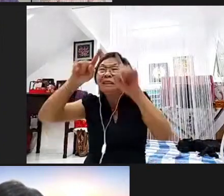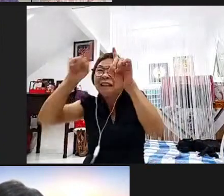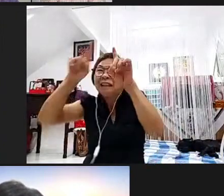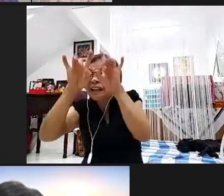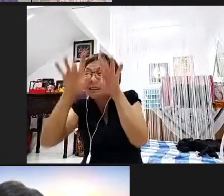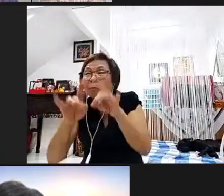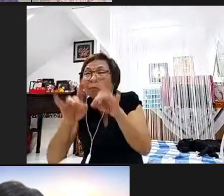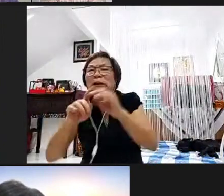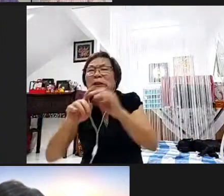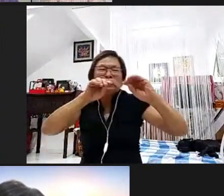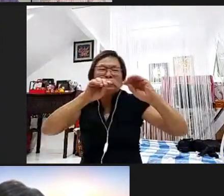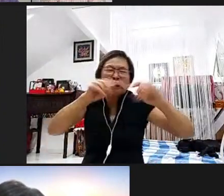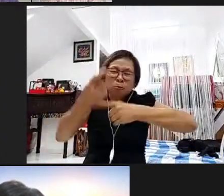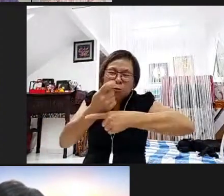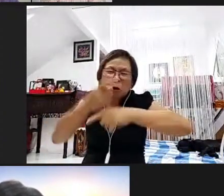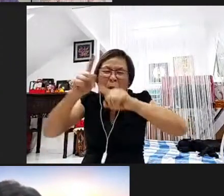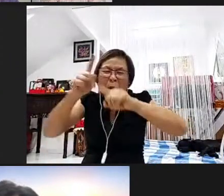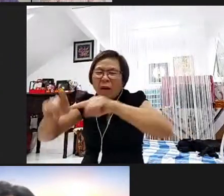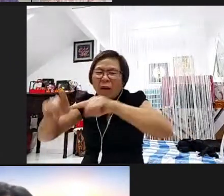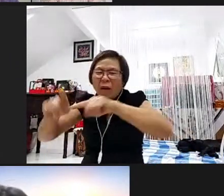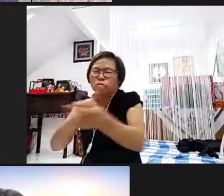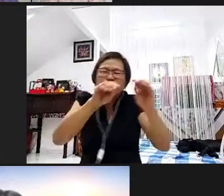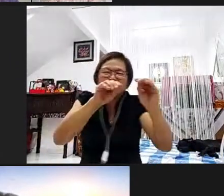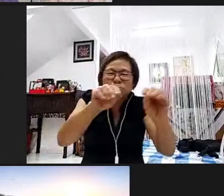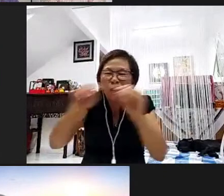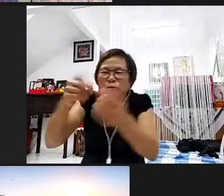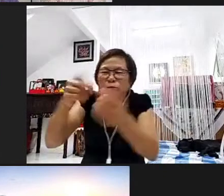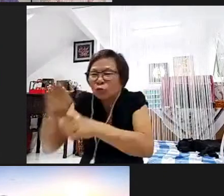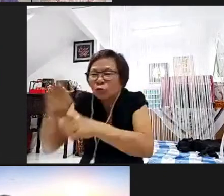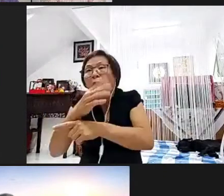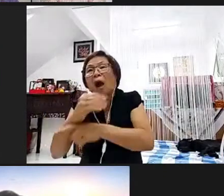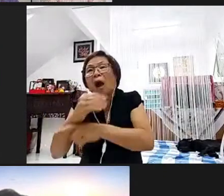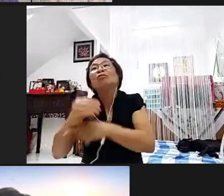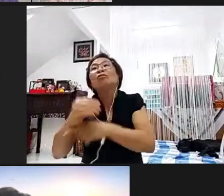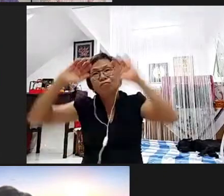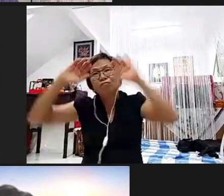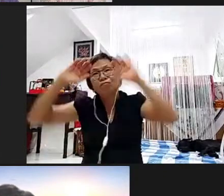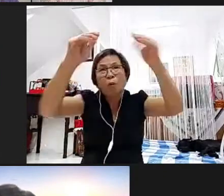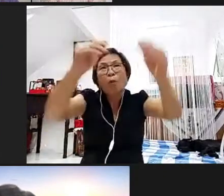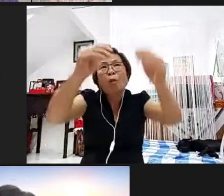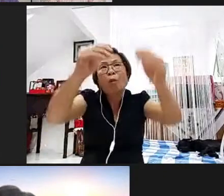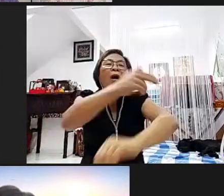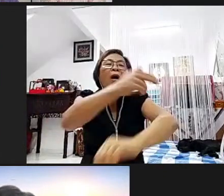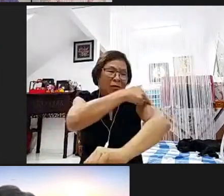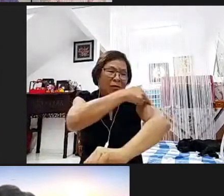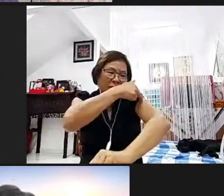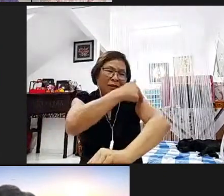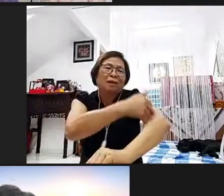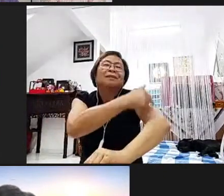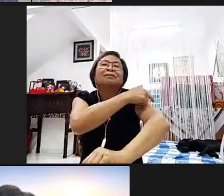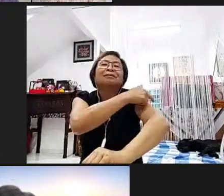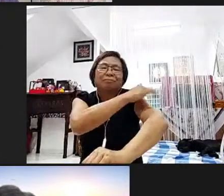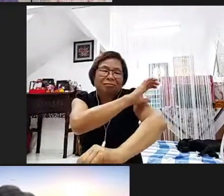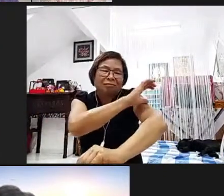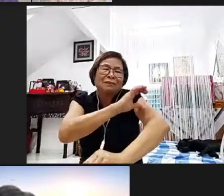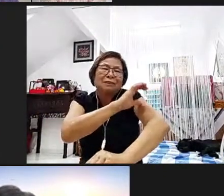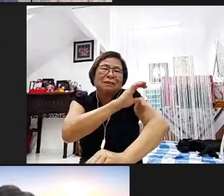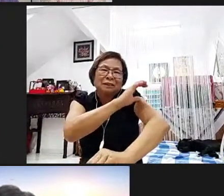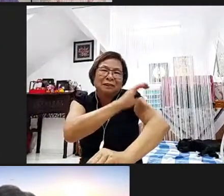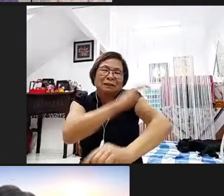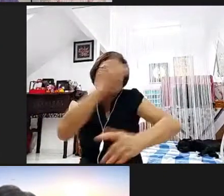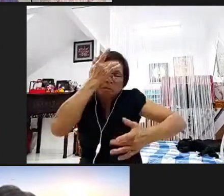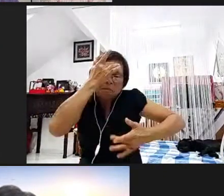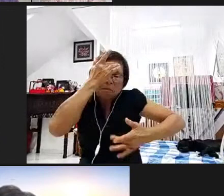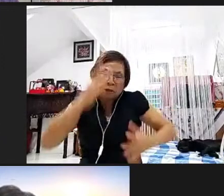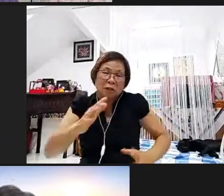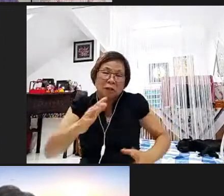all categories of doctors, and naturally still focusing on clinical care of patients with special interest